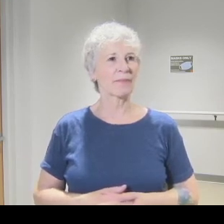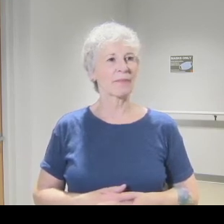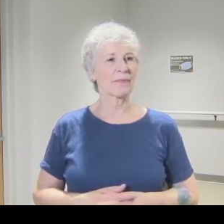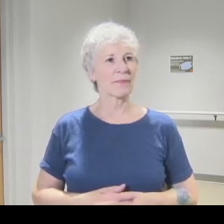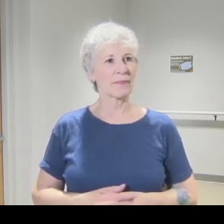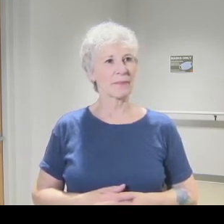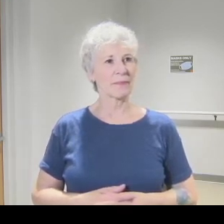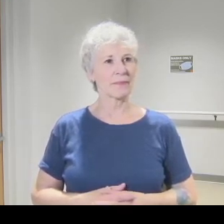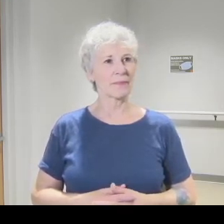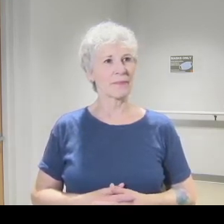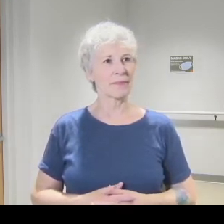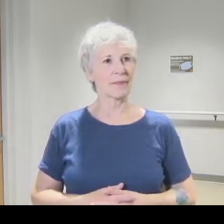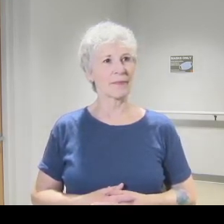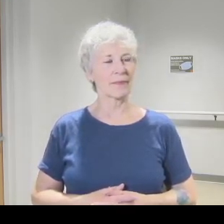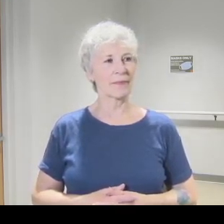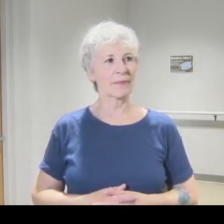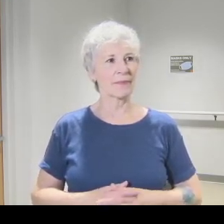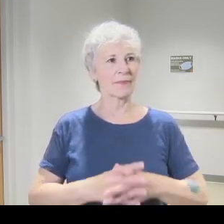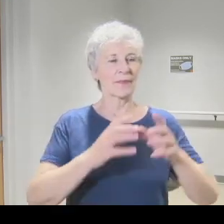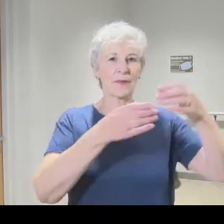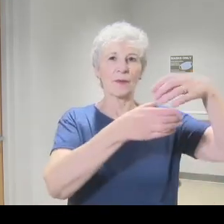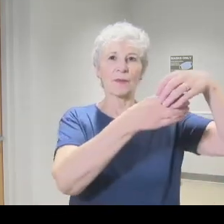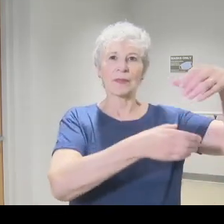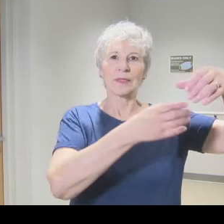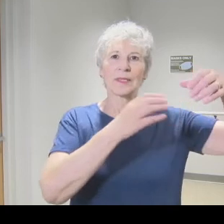just hold that when it comes by you.